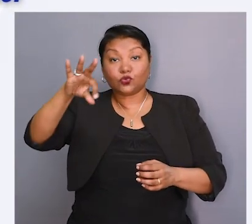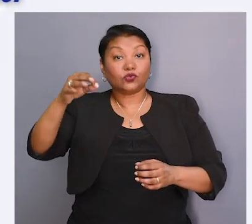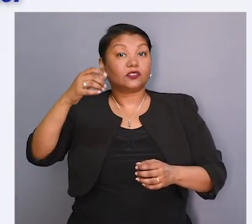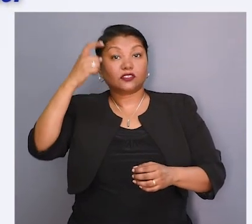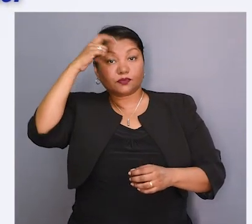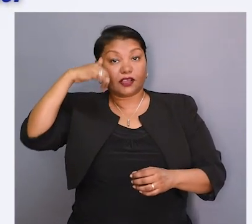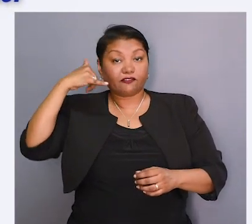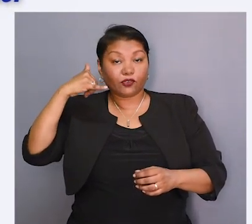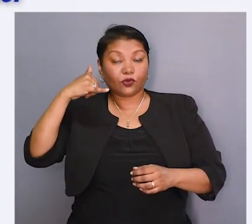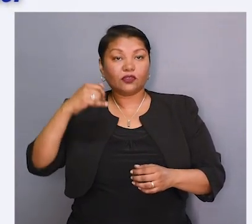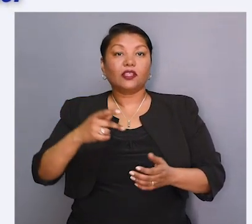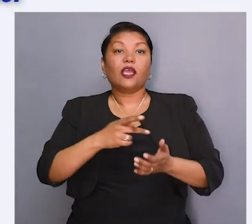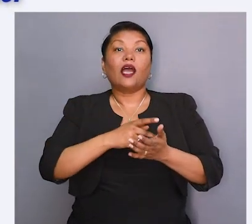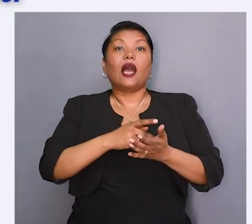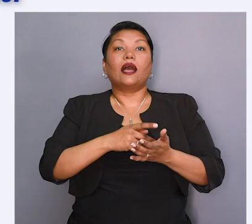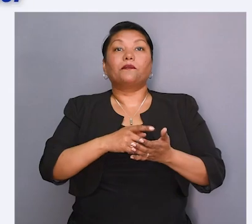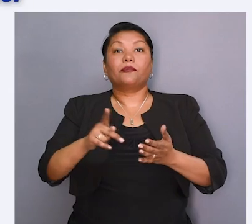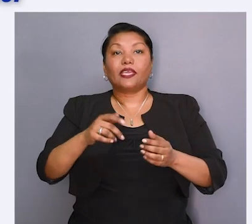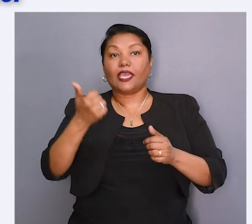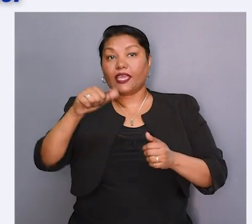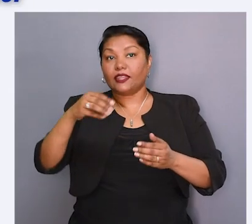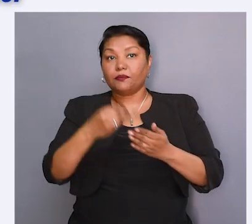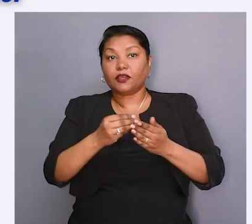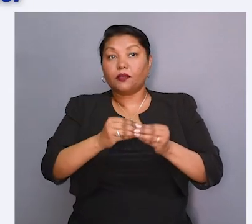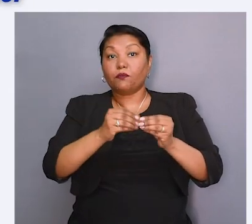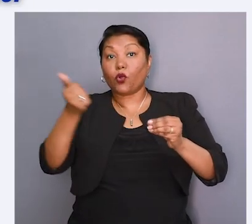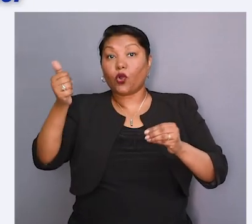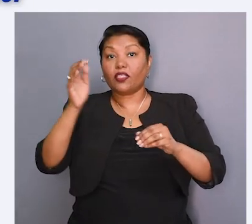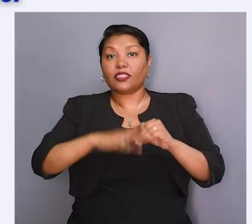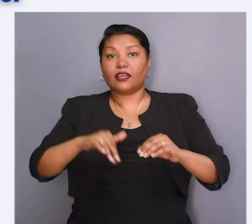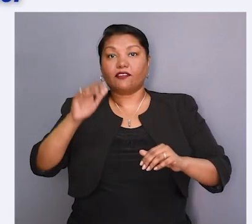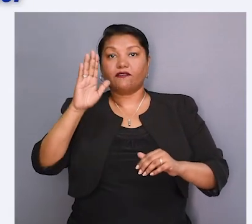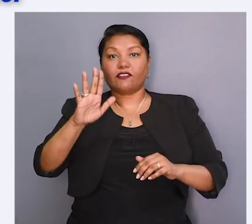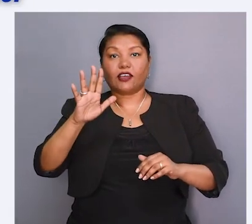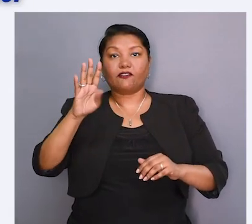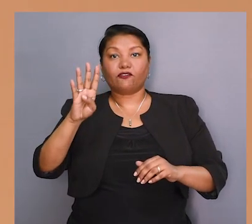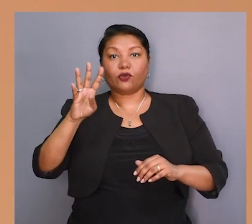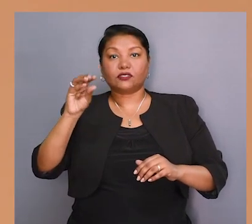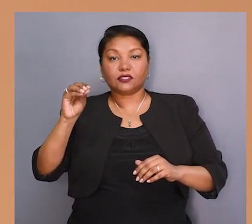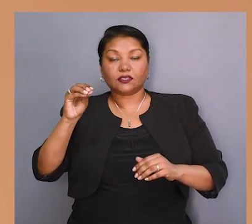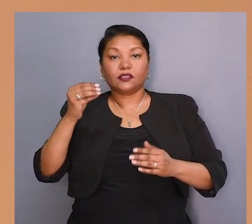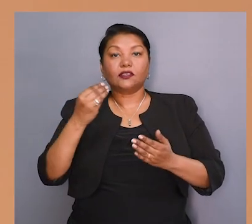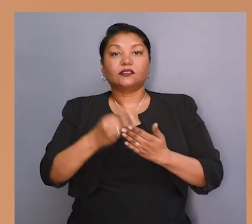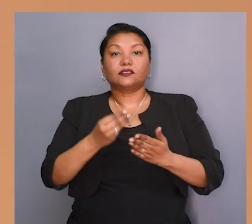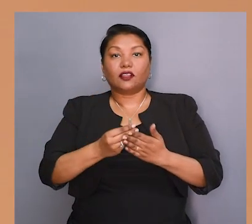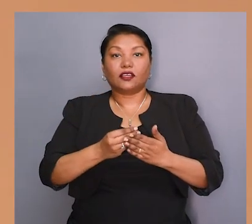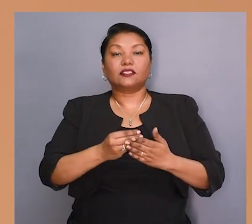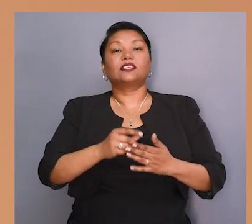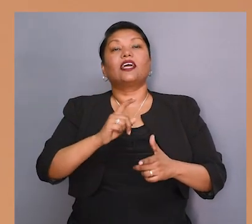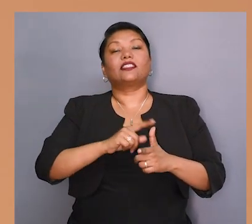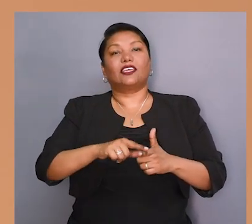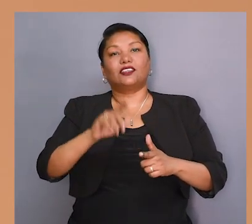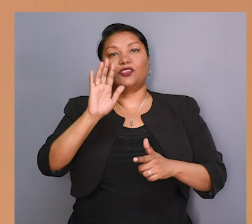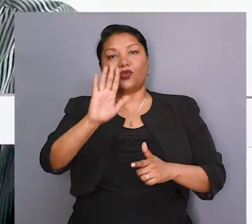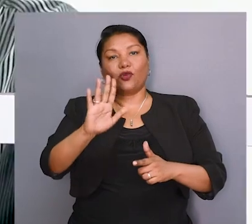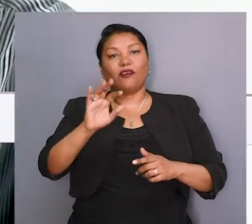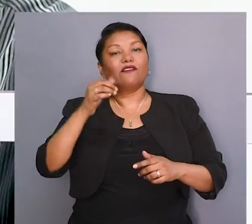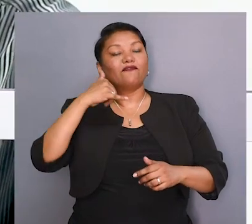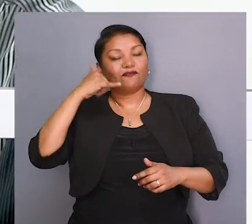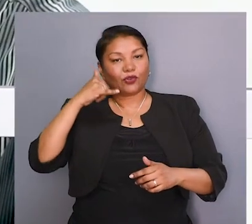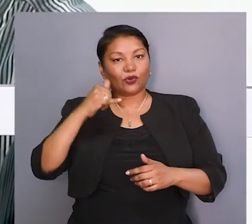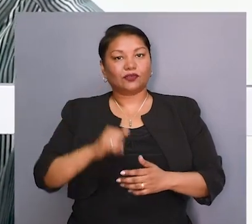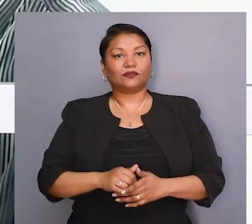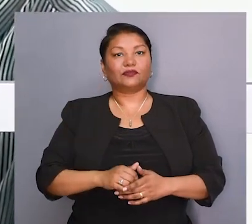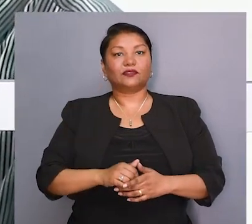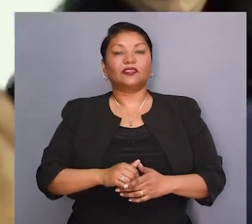You pay the 10% or any excess over $540 for your handset, and that's it. The handset is all yours. In an